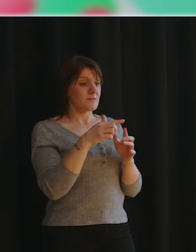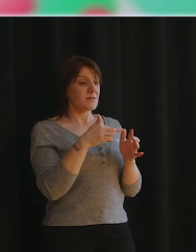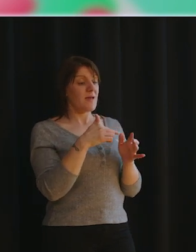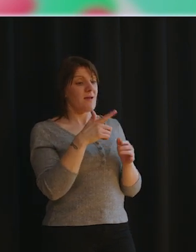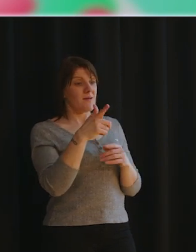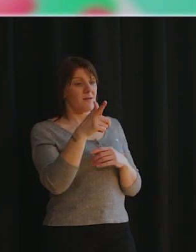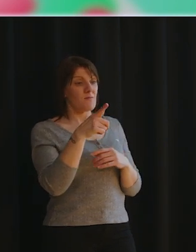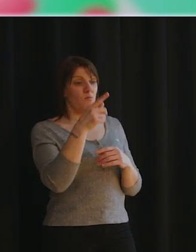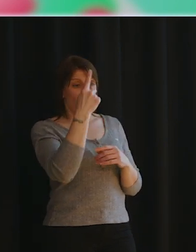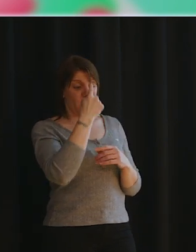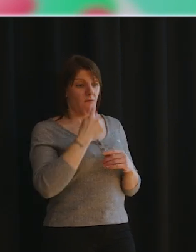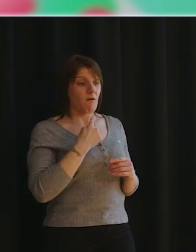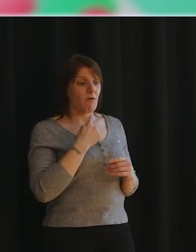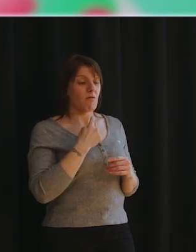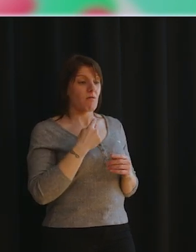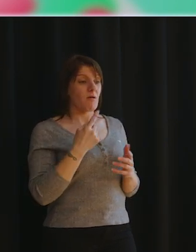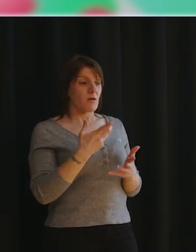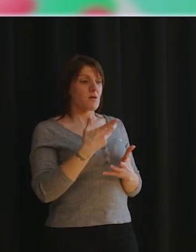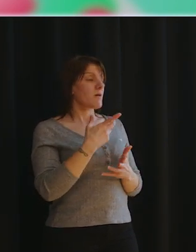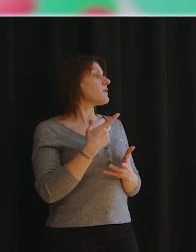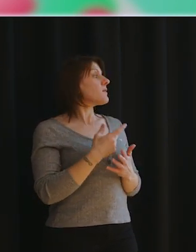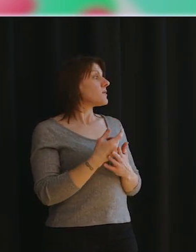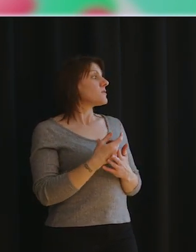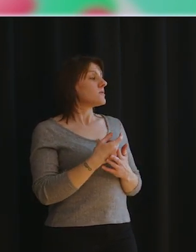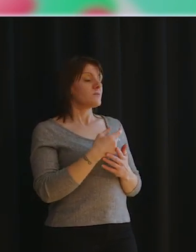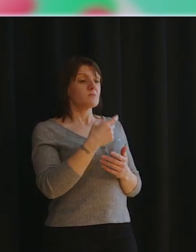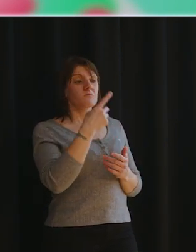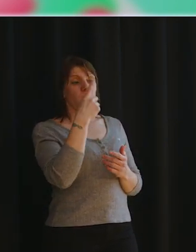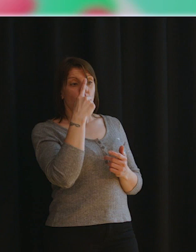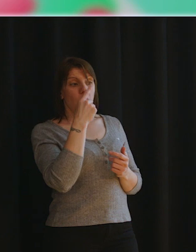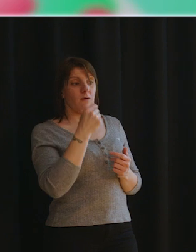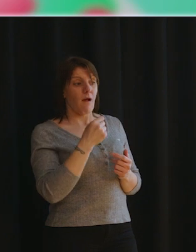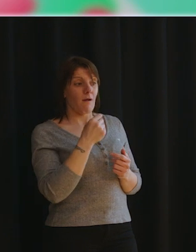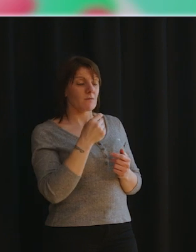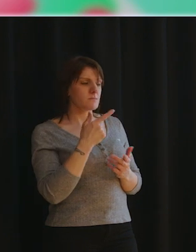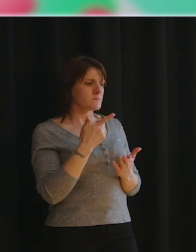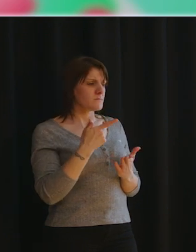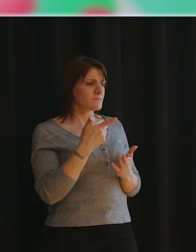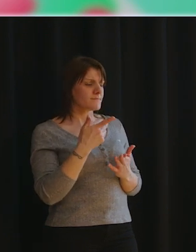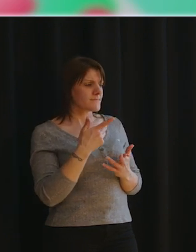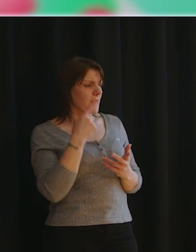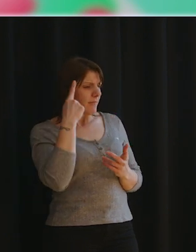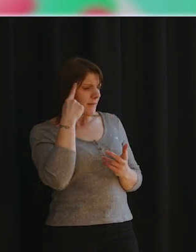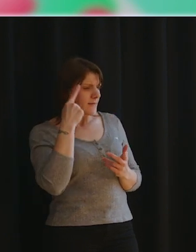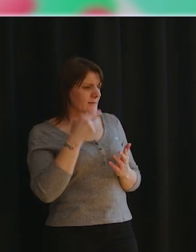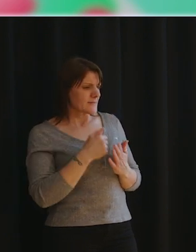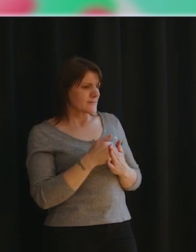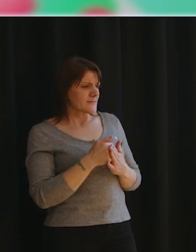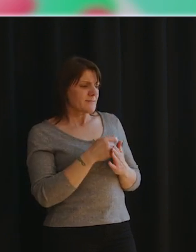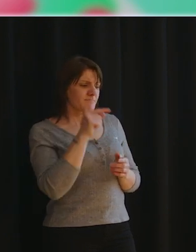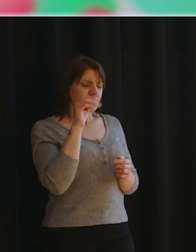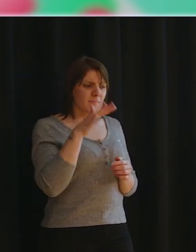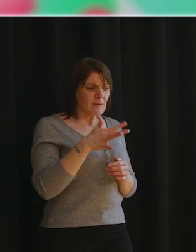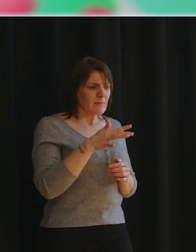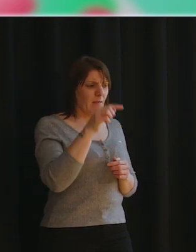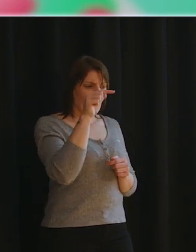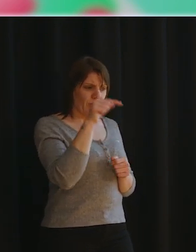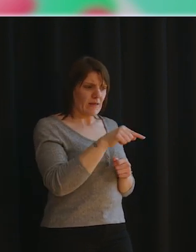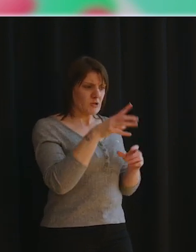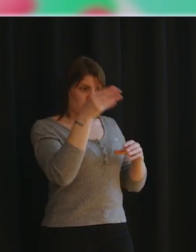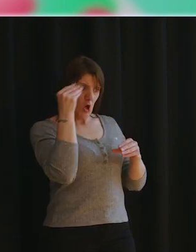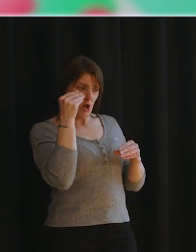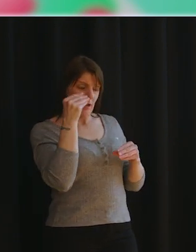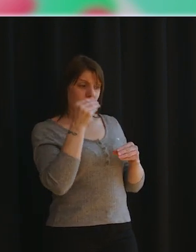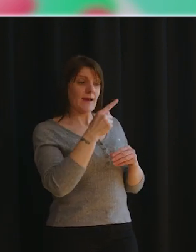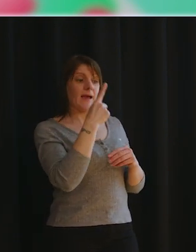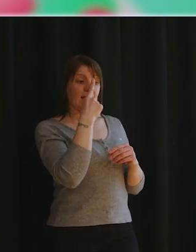therefore, we need to think, can some of this learning be done not in the hall? Is it absolutely